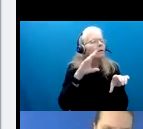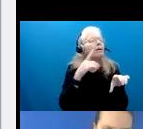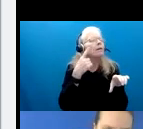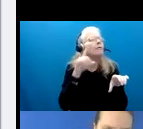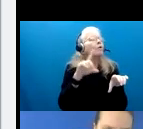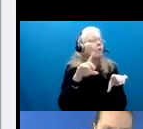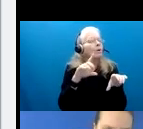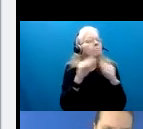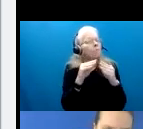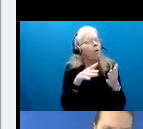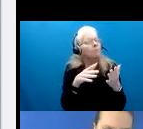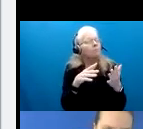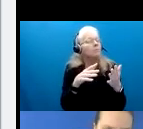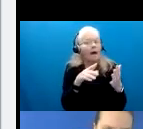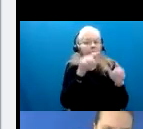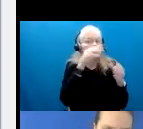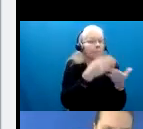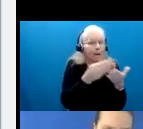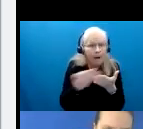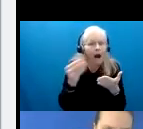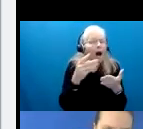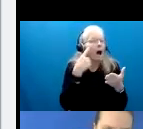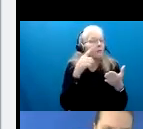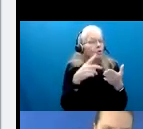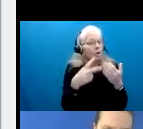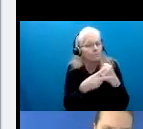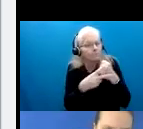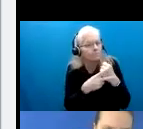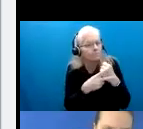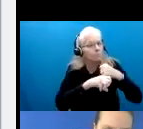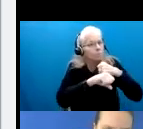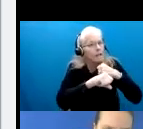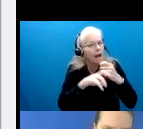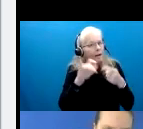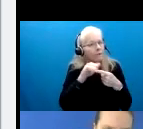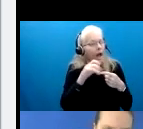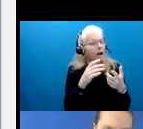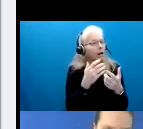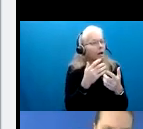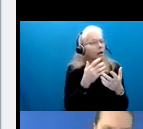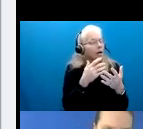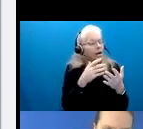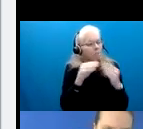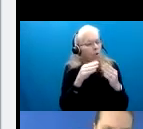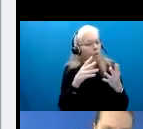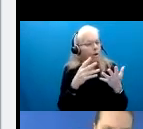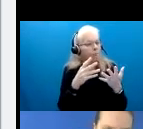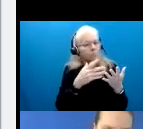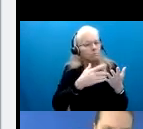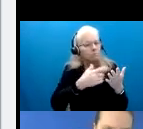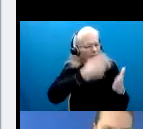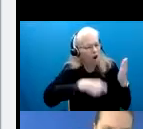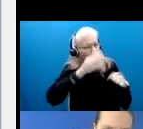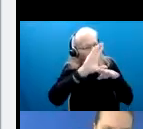housing preservation, they buy them and they use a lot of weatherization programs to pay